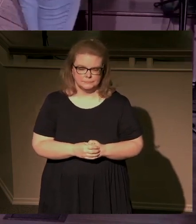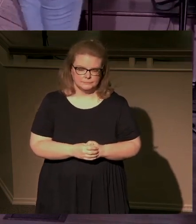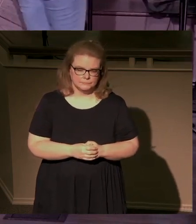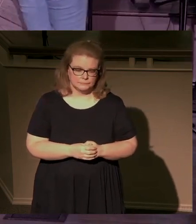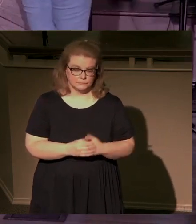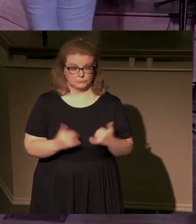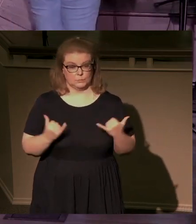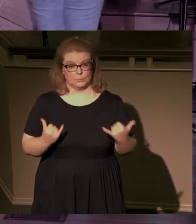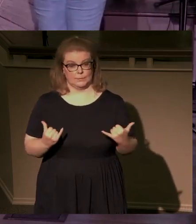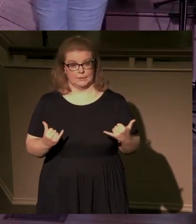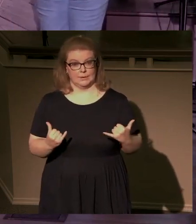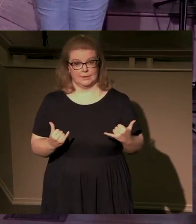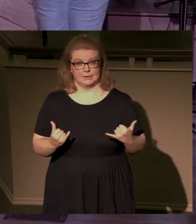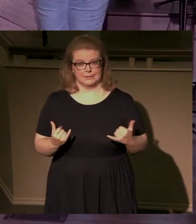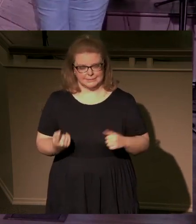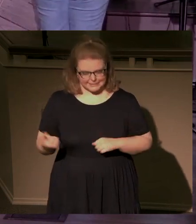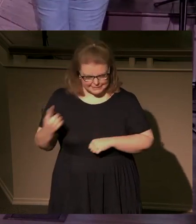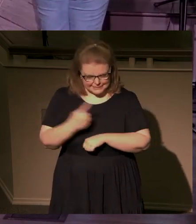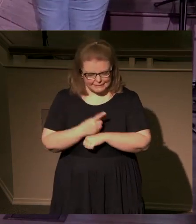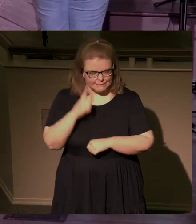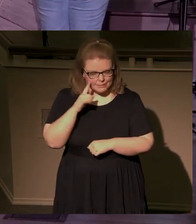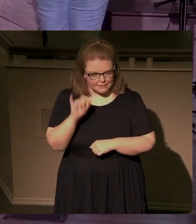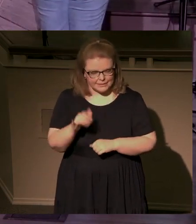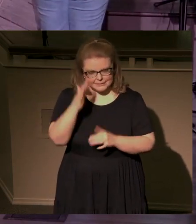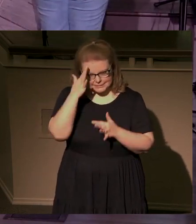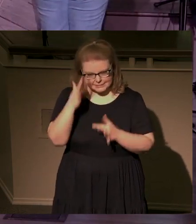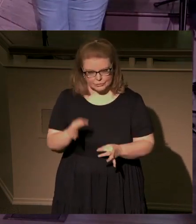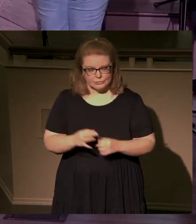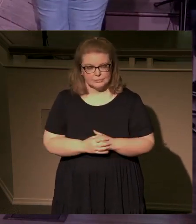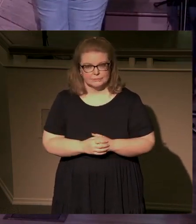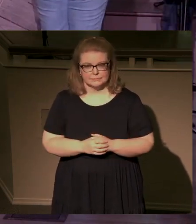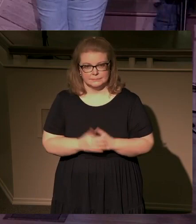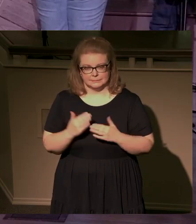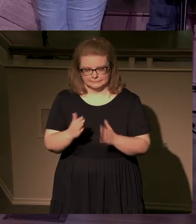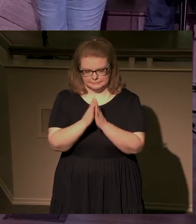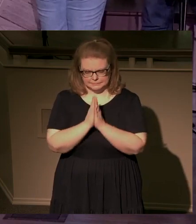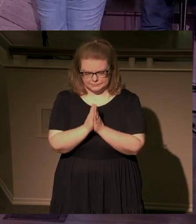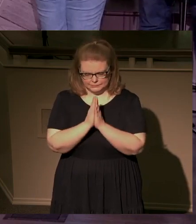And today is the day for that decision. Will you pray with me?